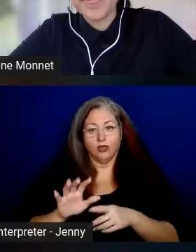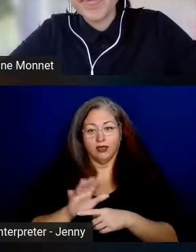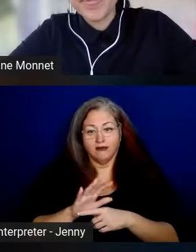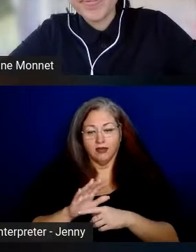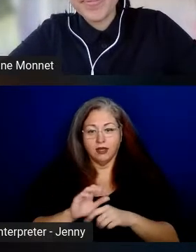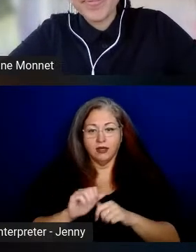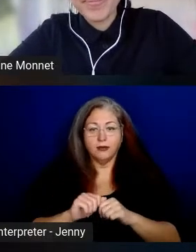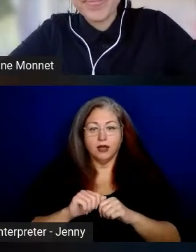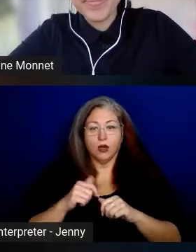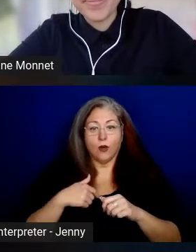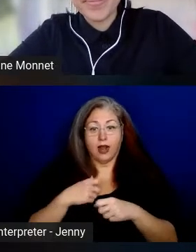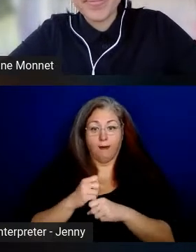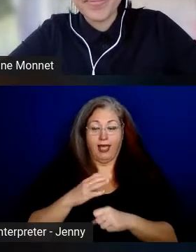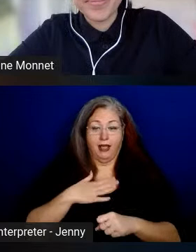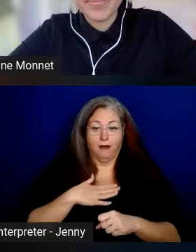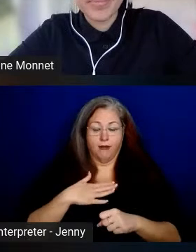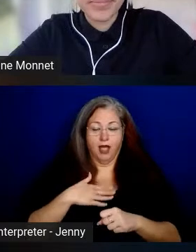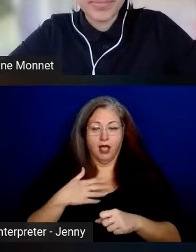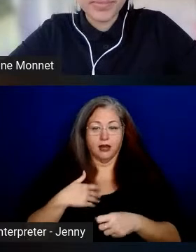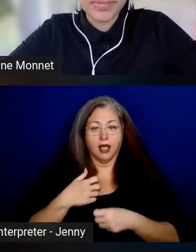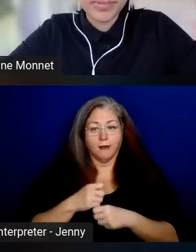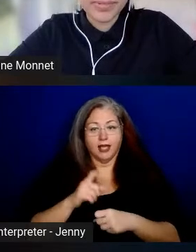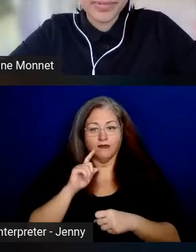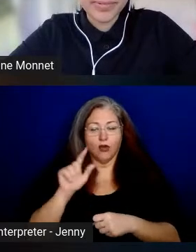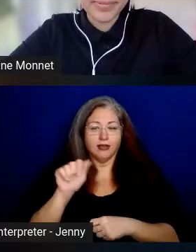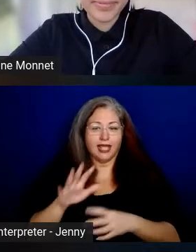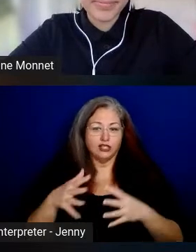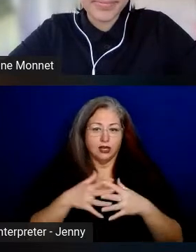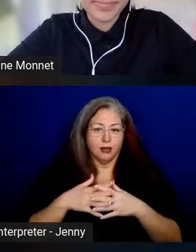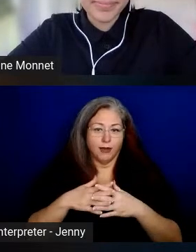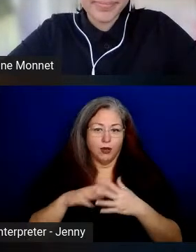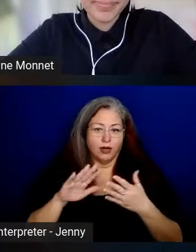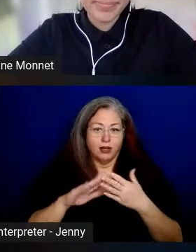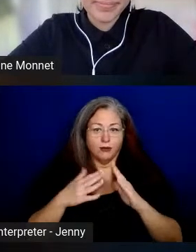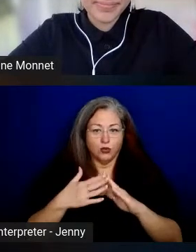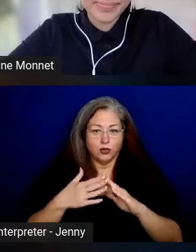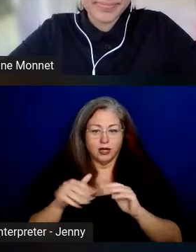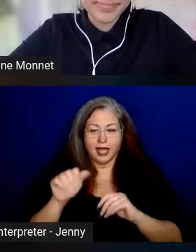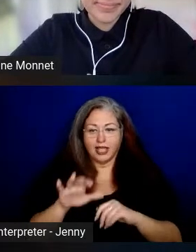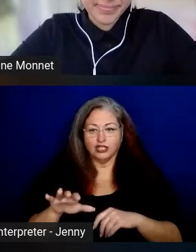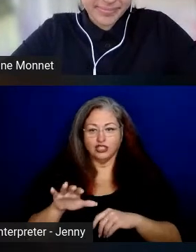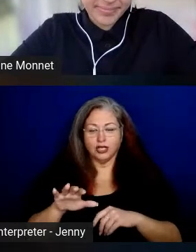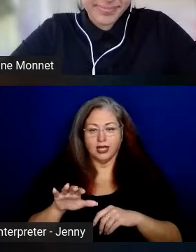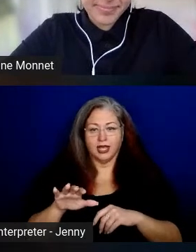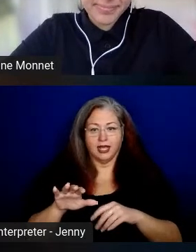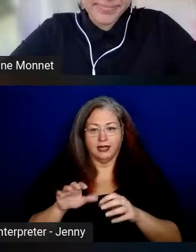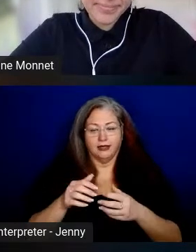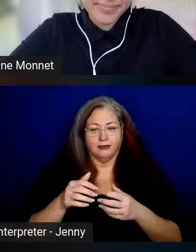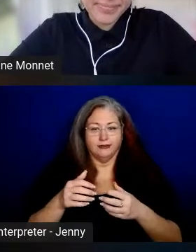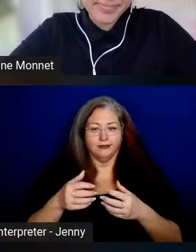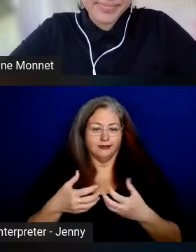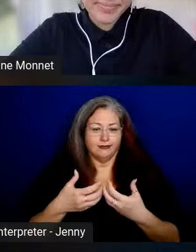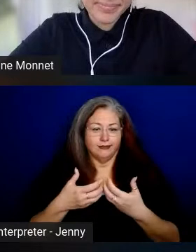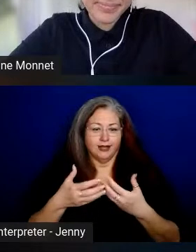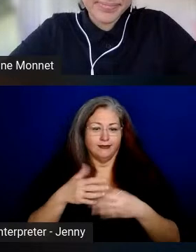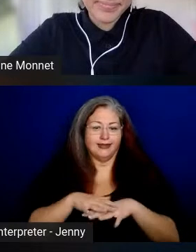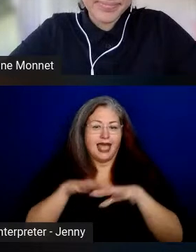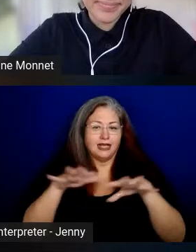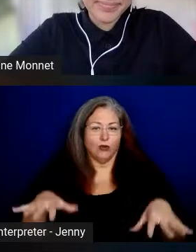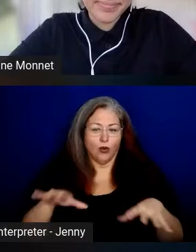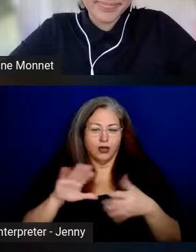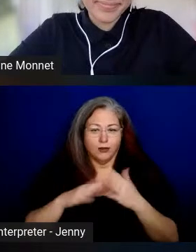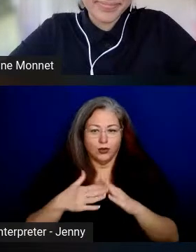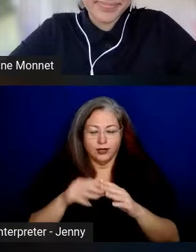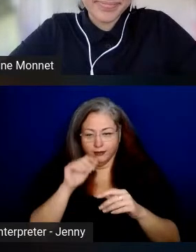I made my film, I made it for the Asian American community, the Asian diaspora community, and throughout the screening,